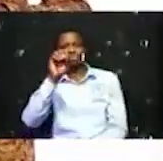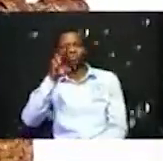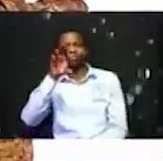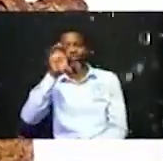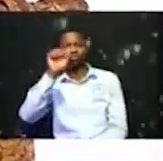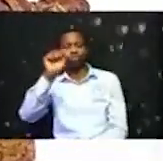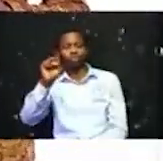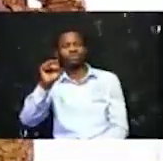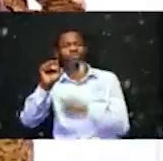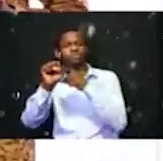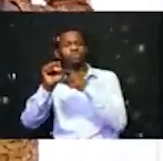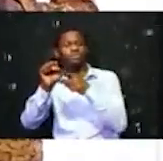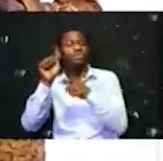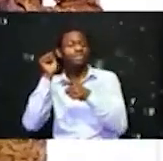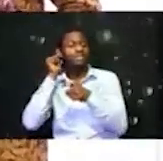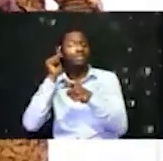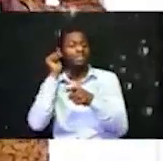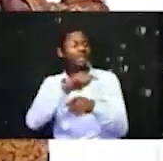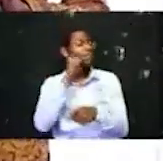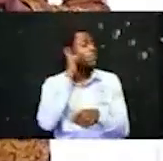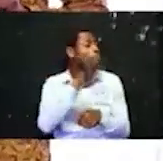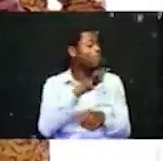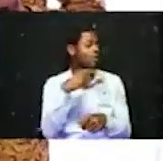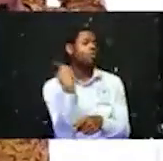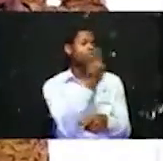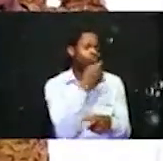Adi Tabitha, Ninchasia, and Dorcas.